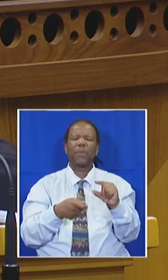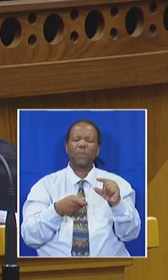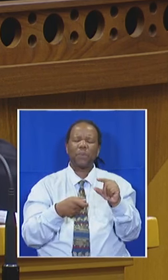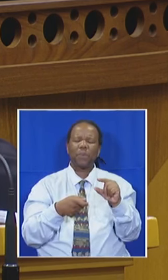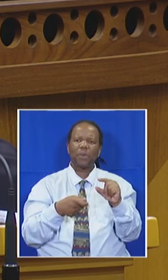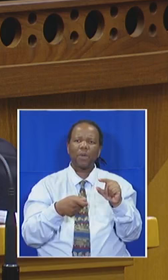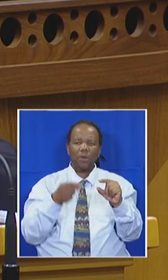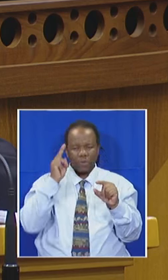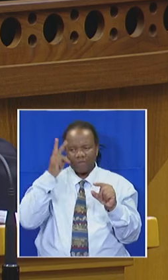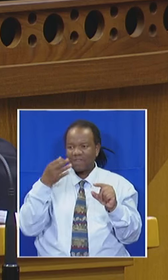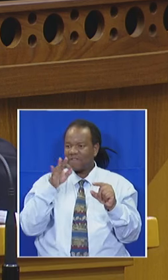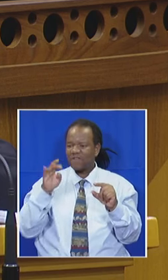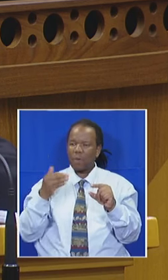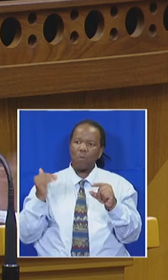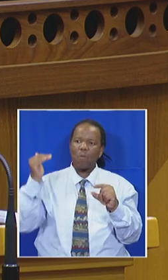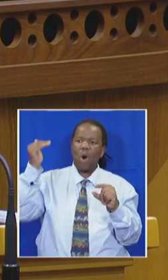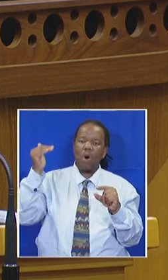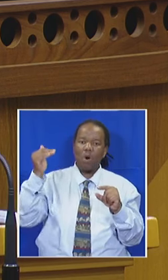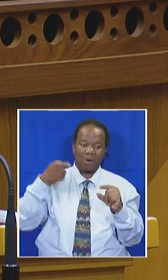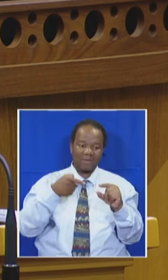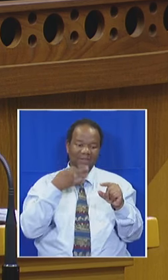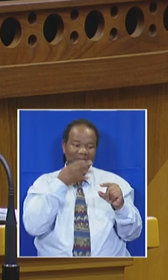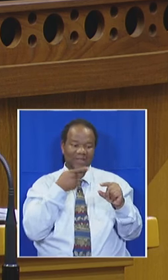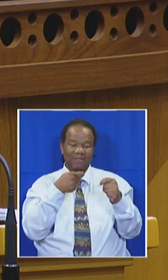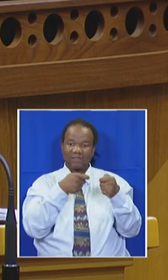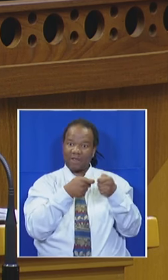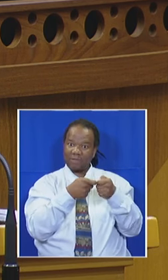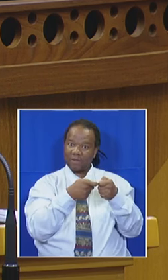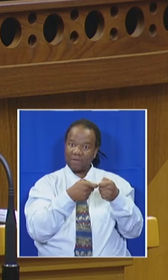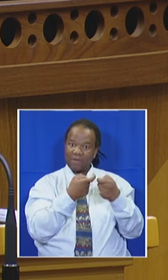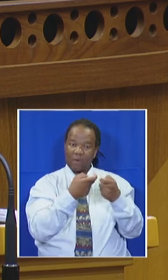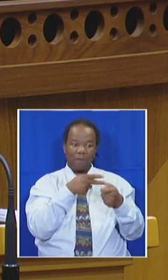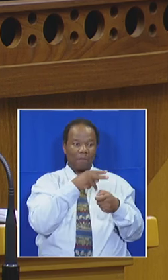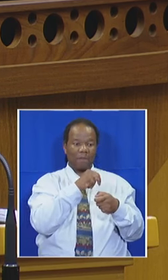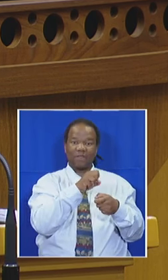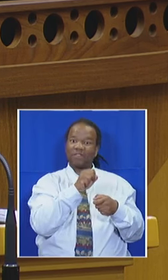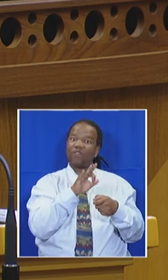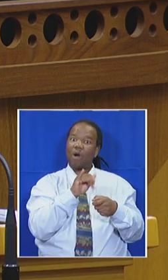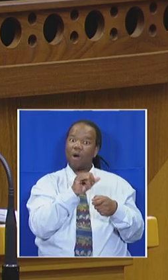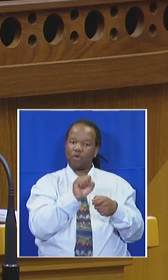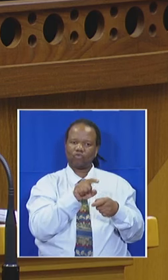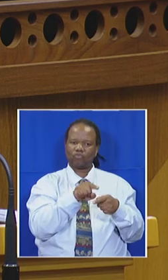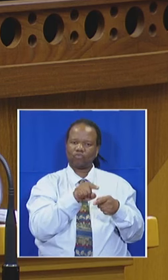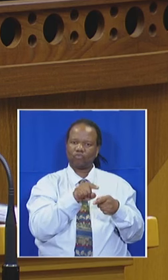NSFAS provides, and this too must be urgently